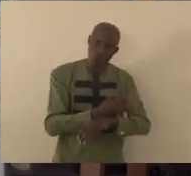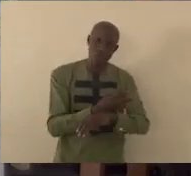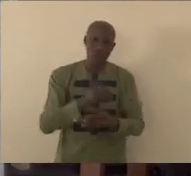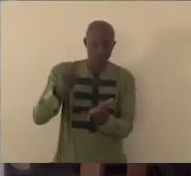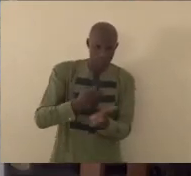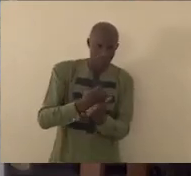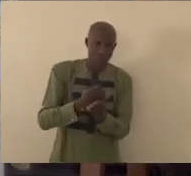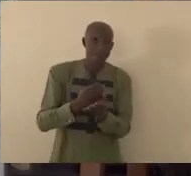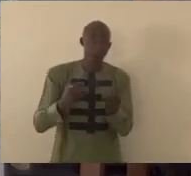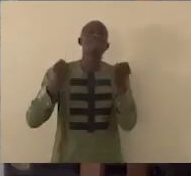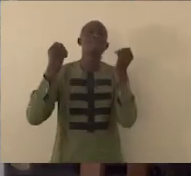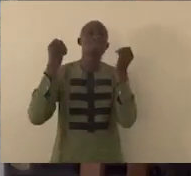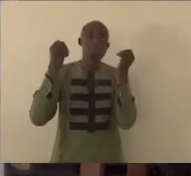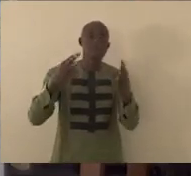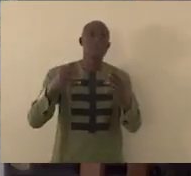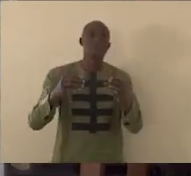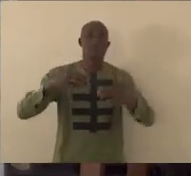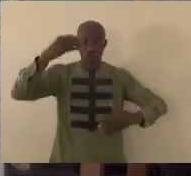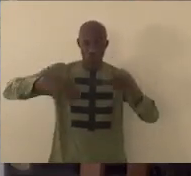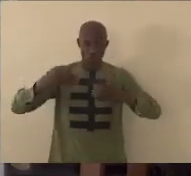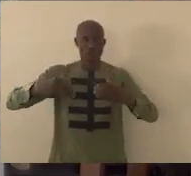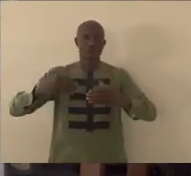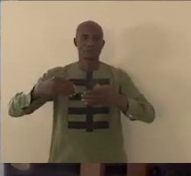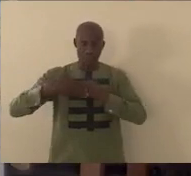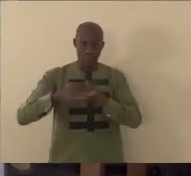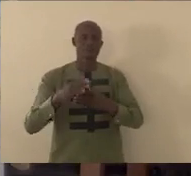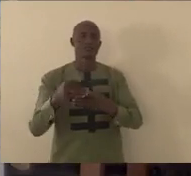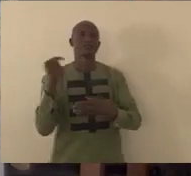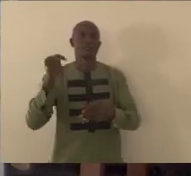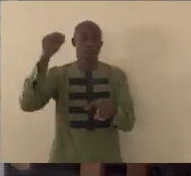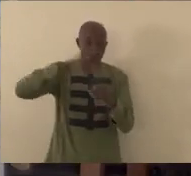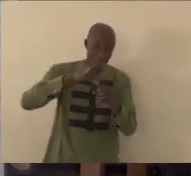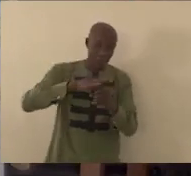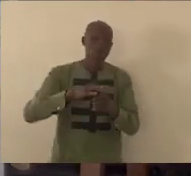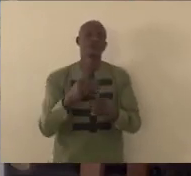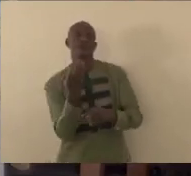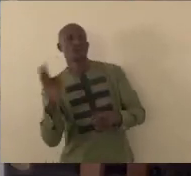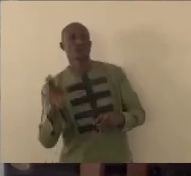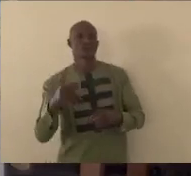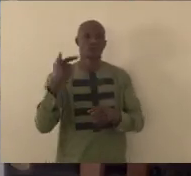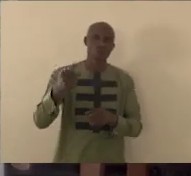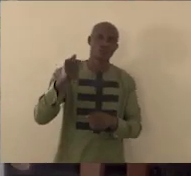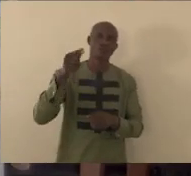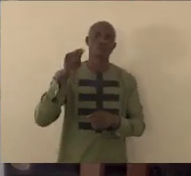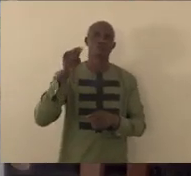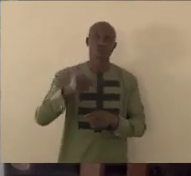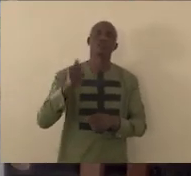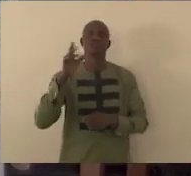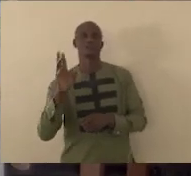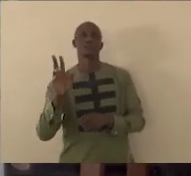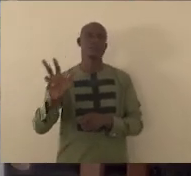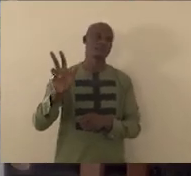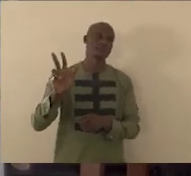a barrage of litigations in our courts after the very contentious 2023 general elections, and